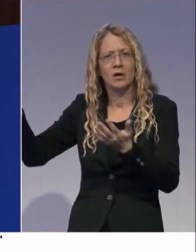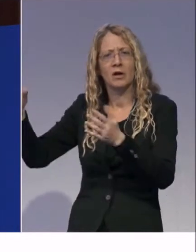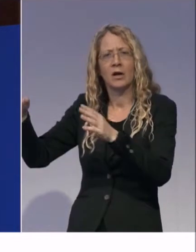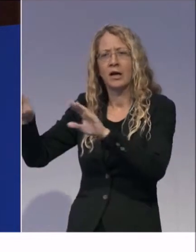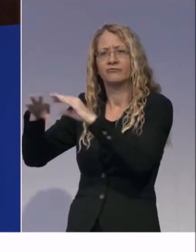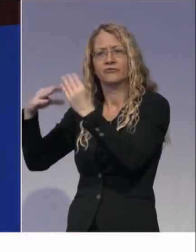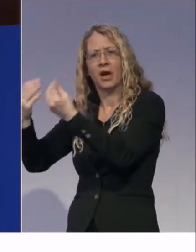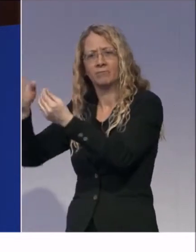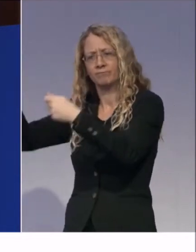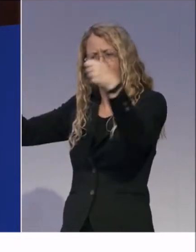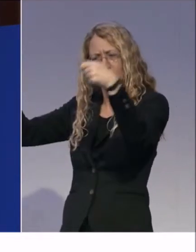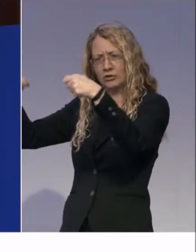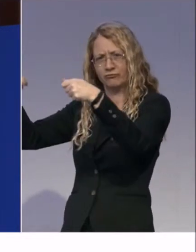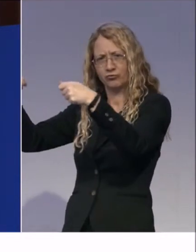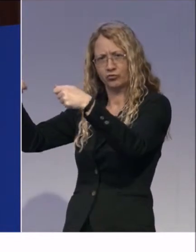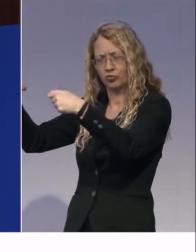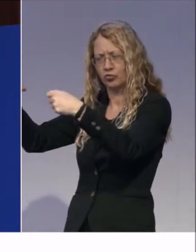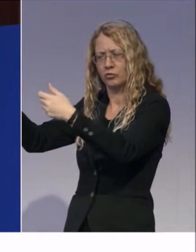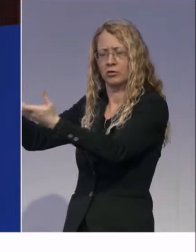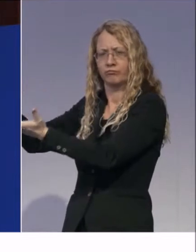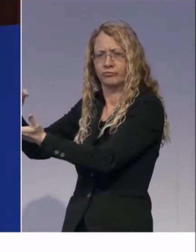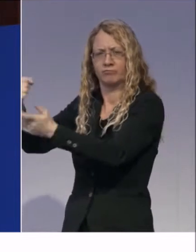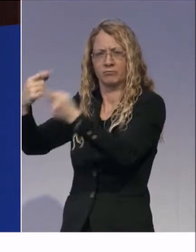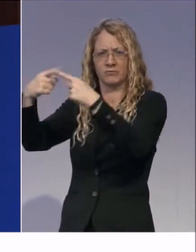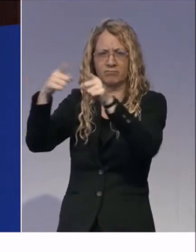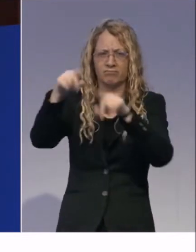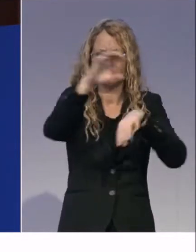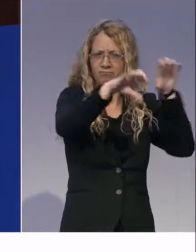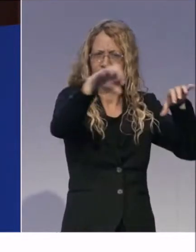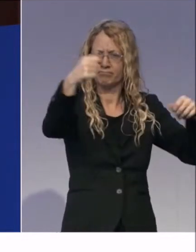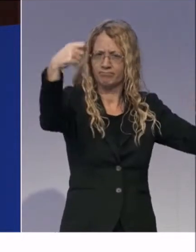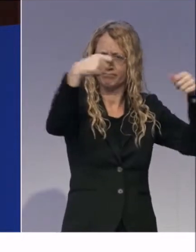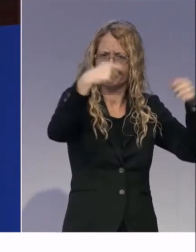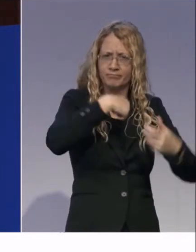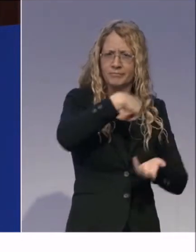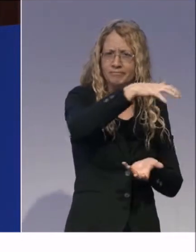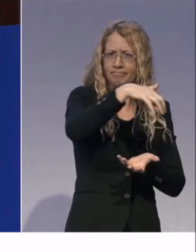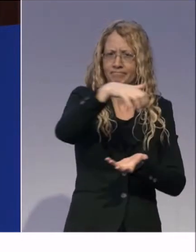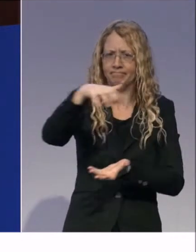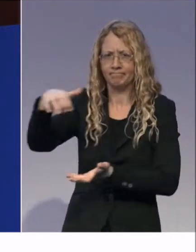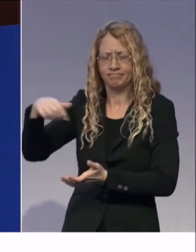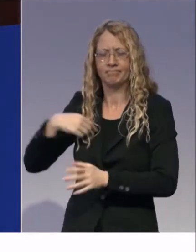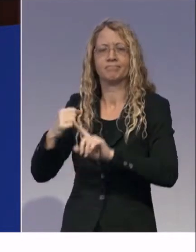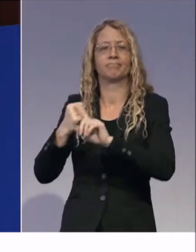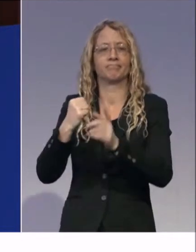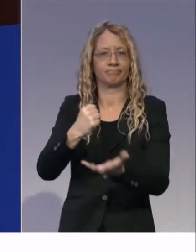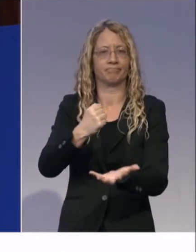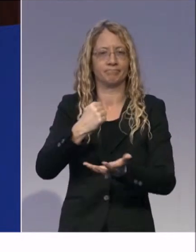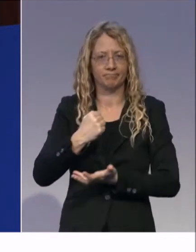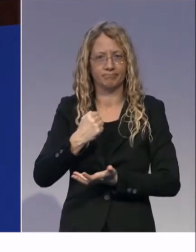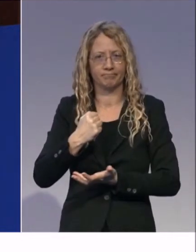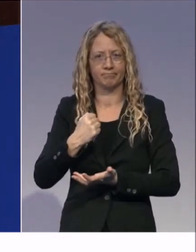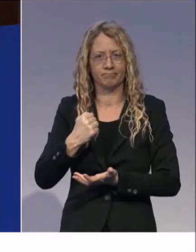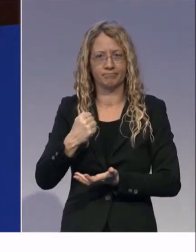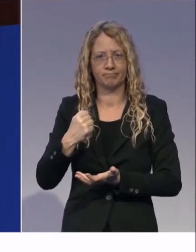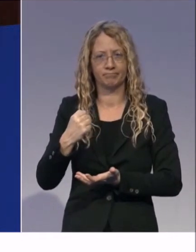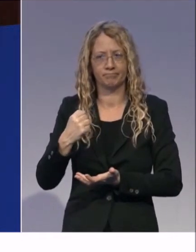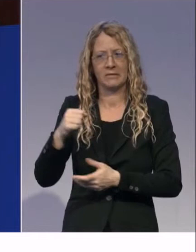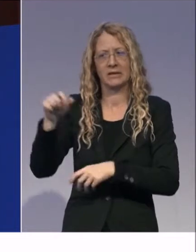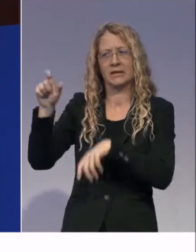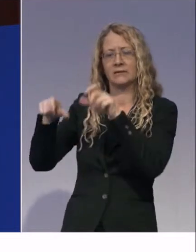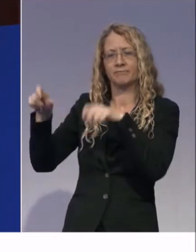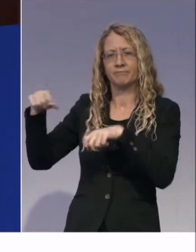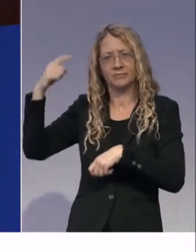called Self-Advocacy for People with Intellectual Disability, because there is